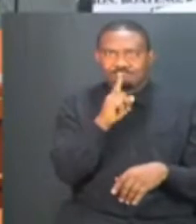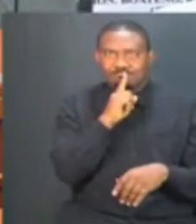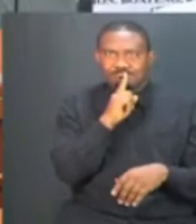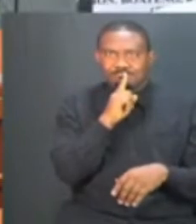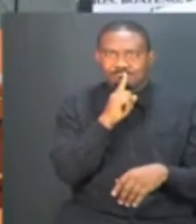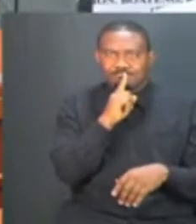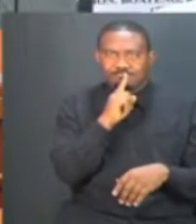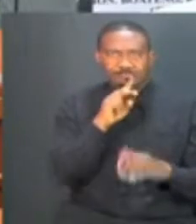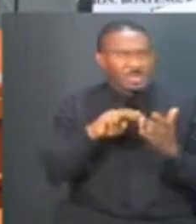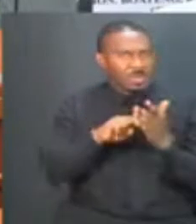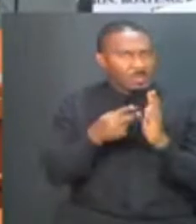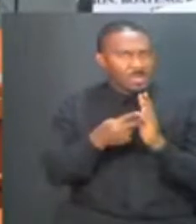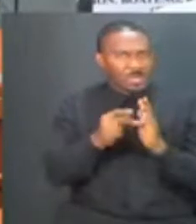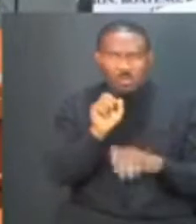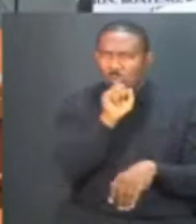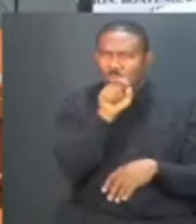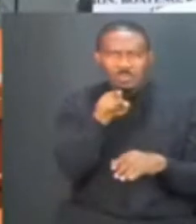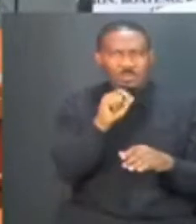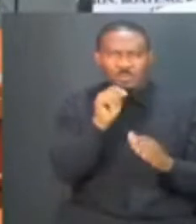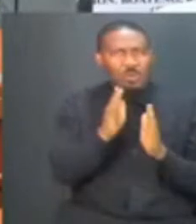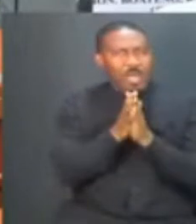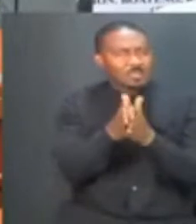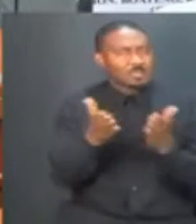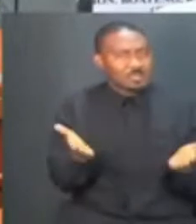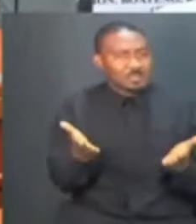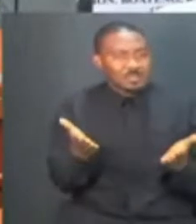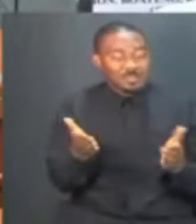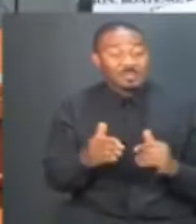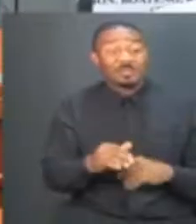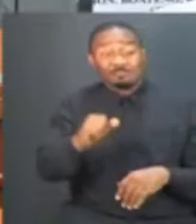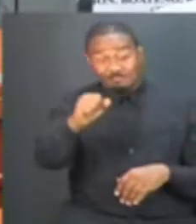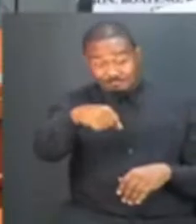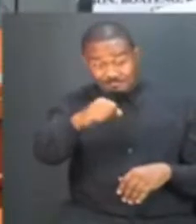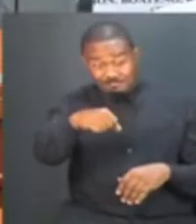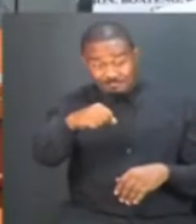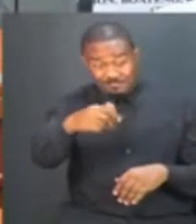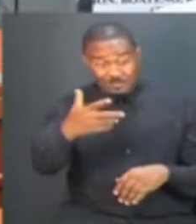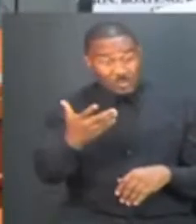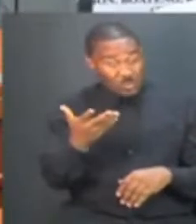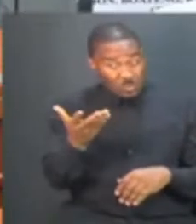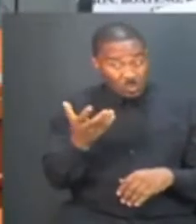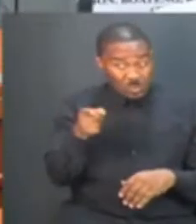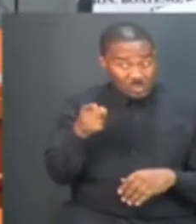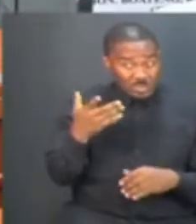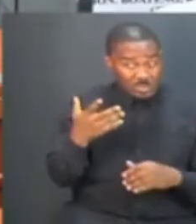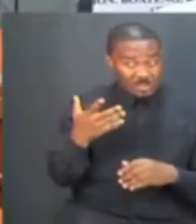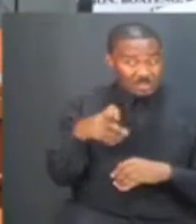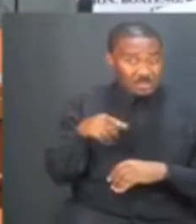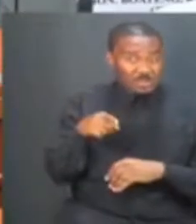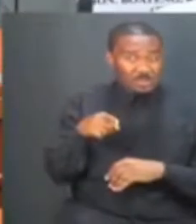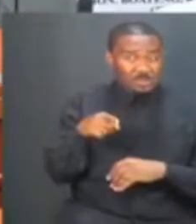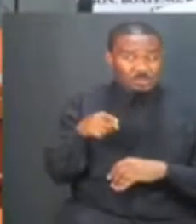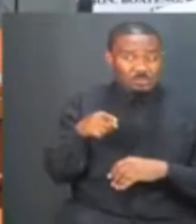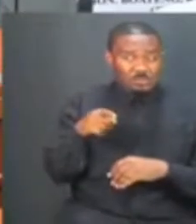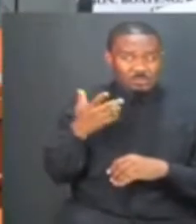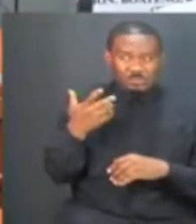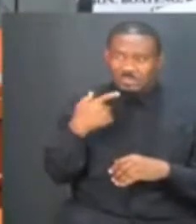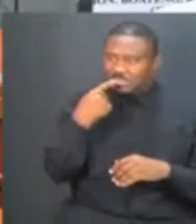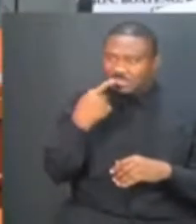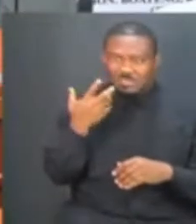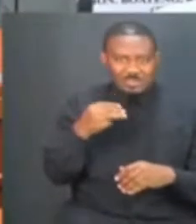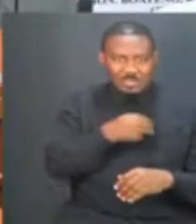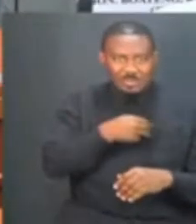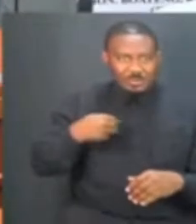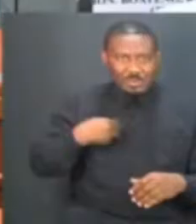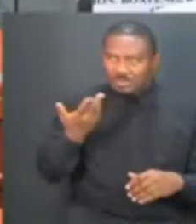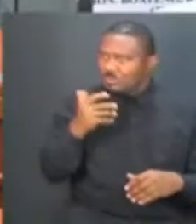asked. So the vote and proceedings, you want it to capture that the member is absent and not